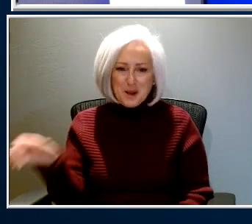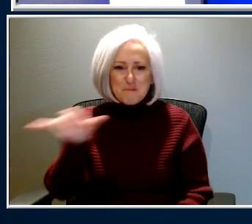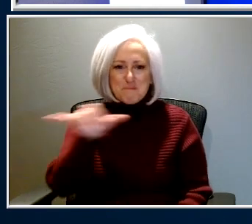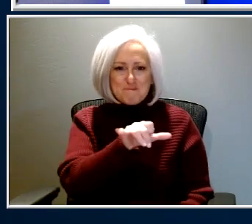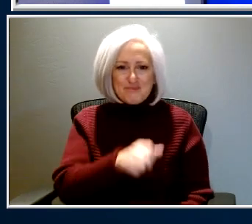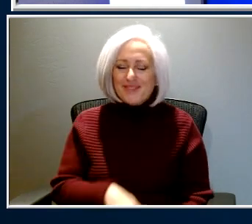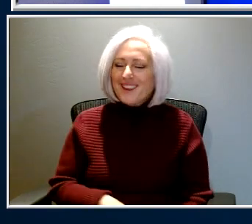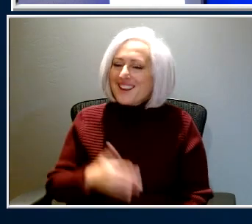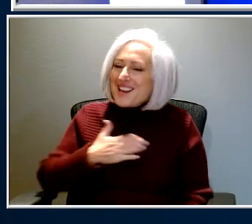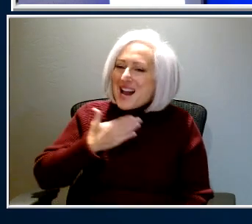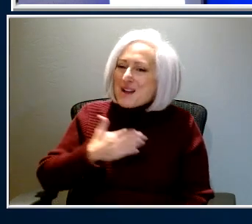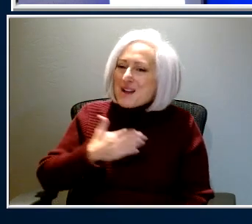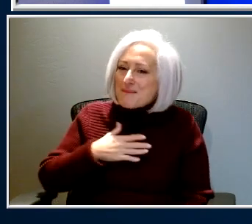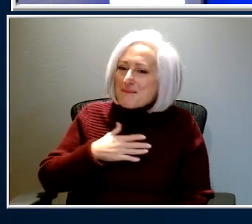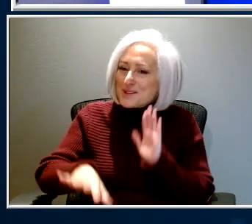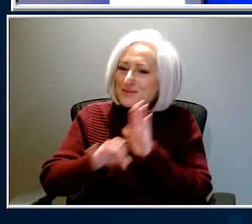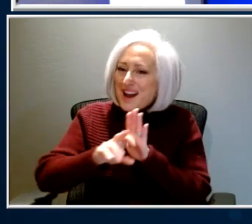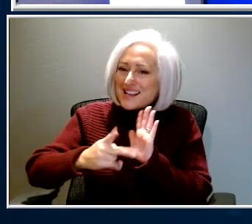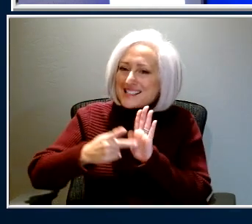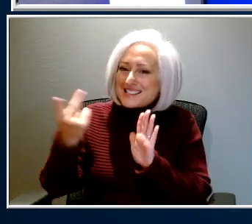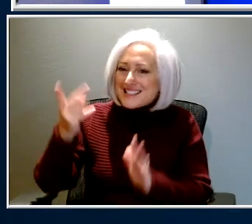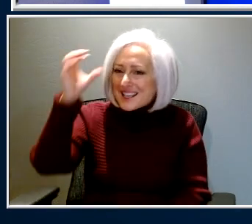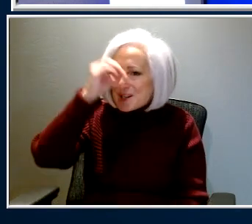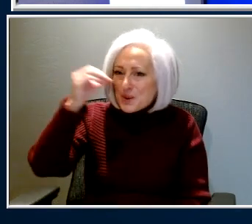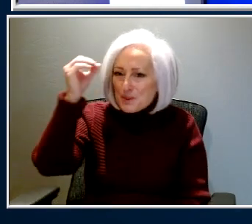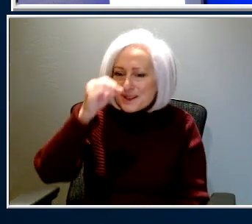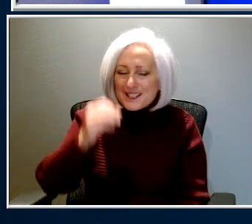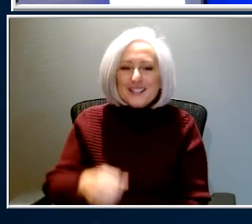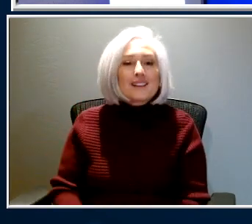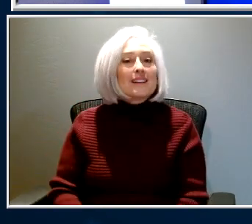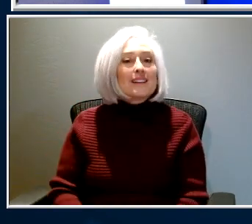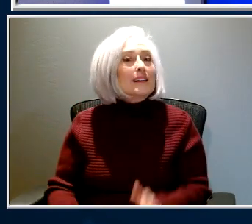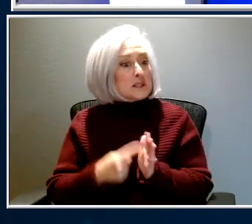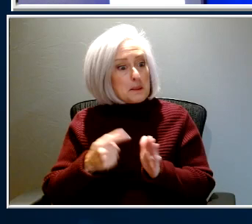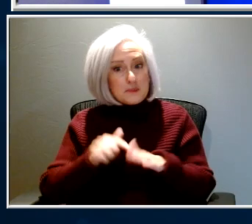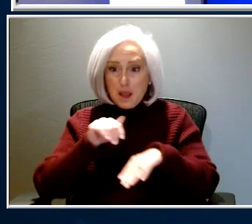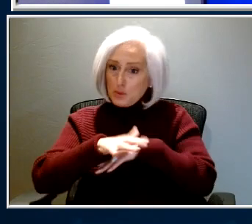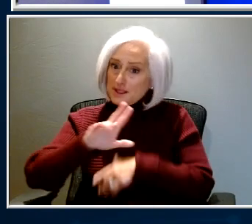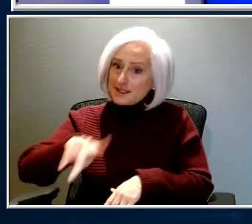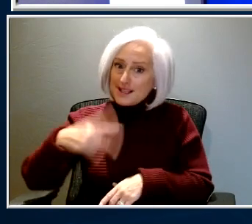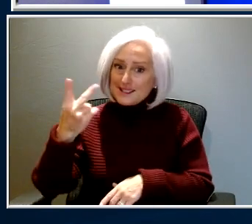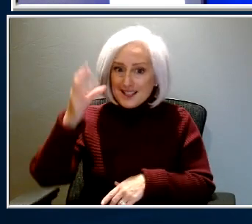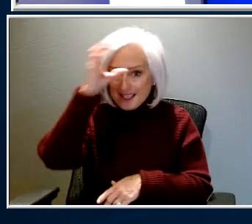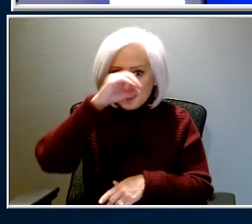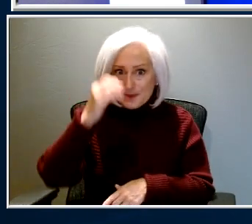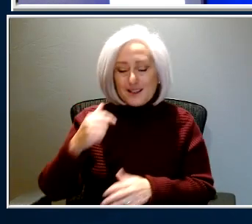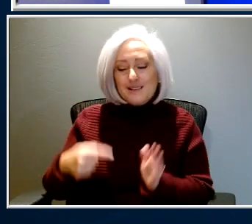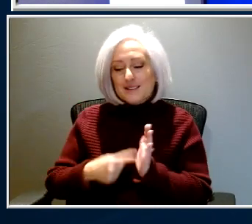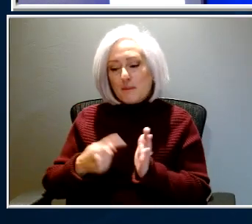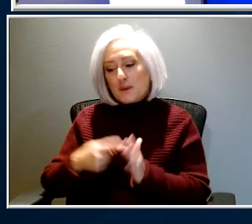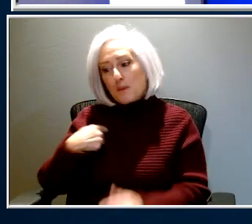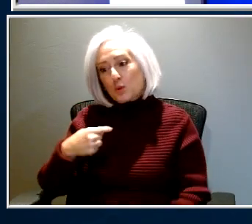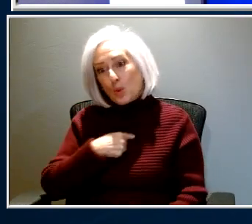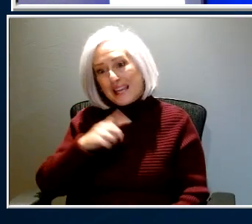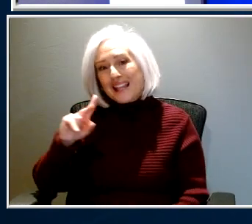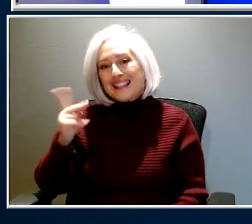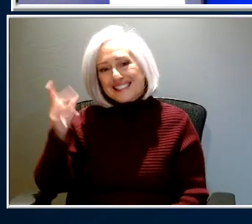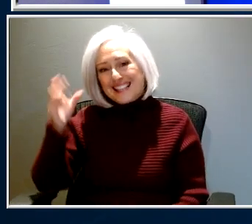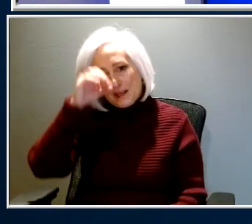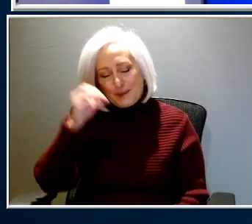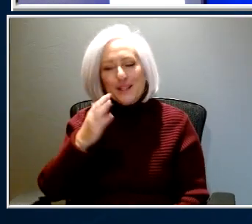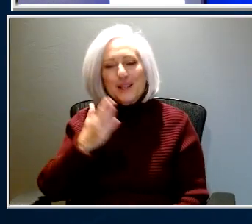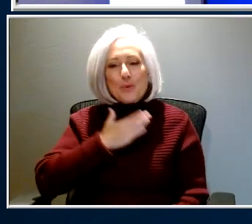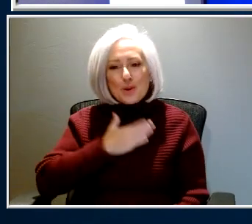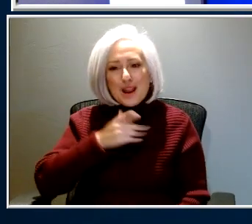that second opinion, something we talk about. Yeah. Sometimes we send people for second opinions, and sometimes we are the second opinion. Yeah. And we're just glad that you dug in and did your